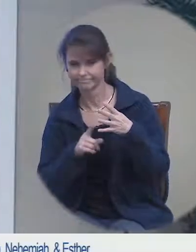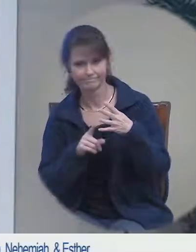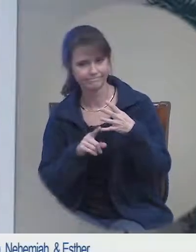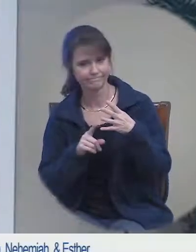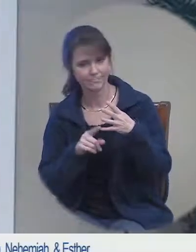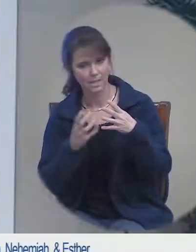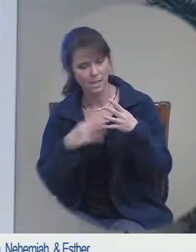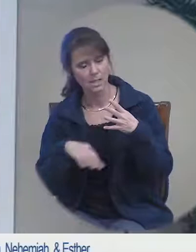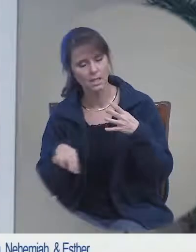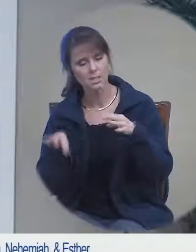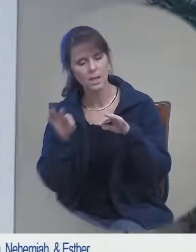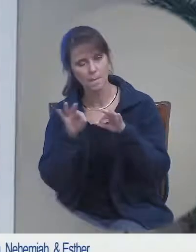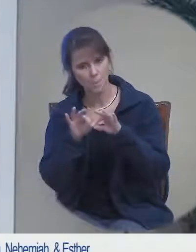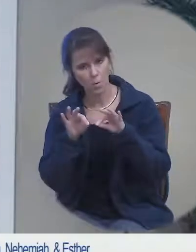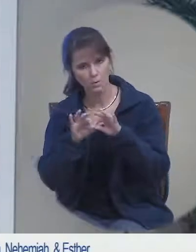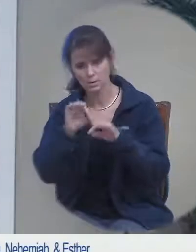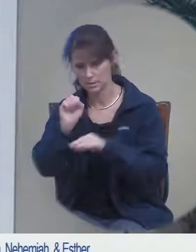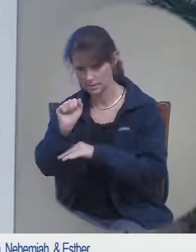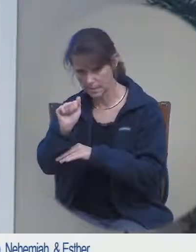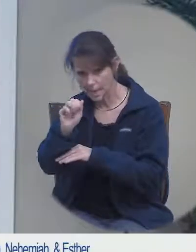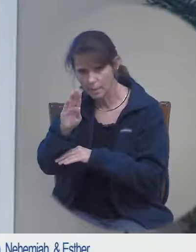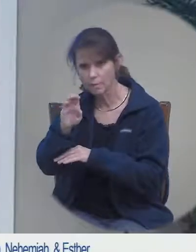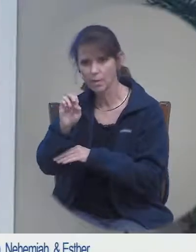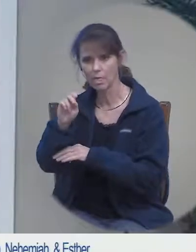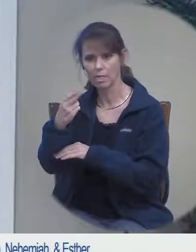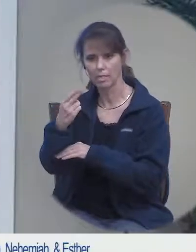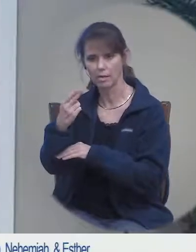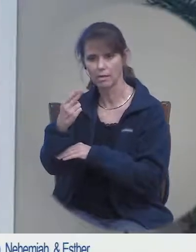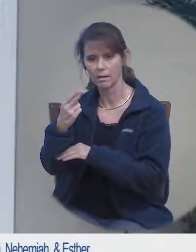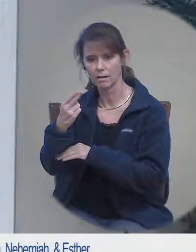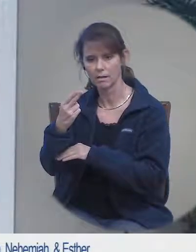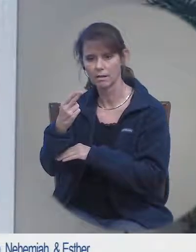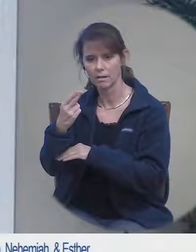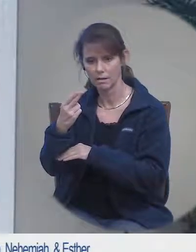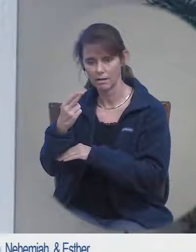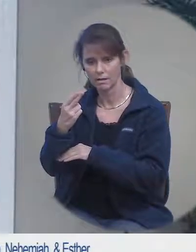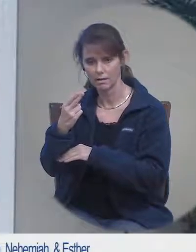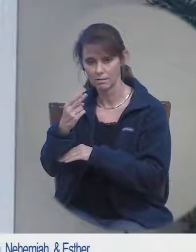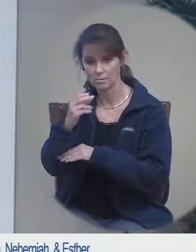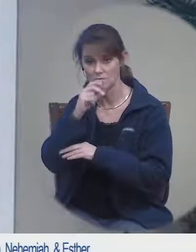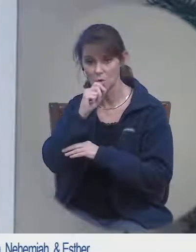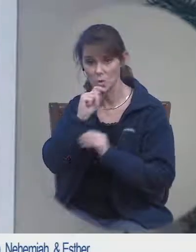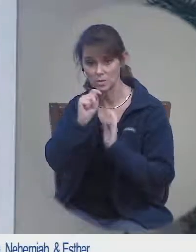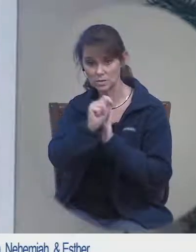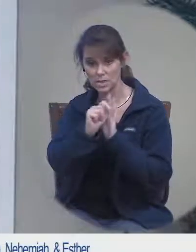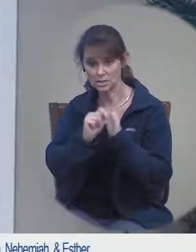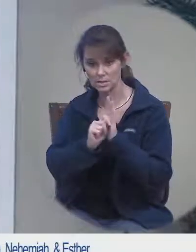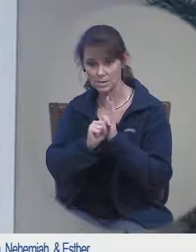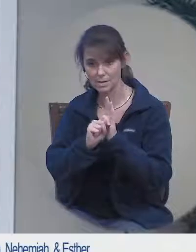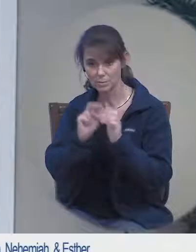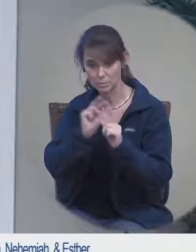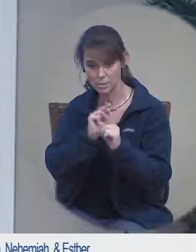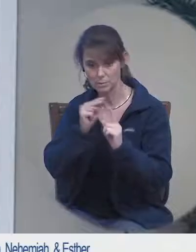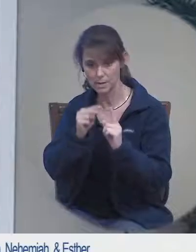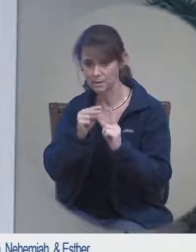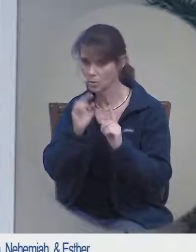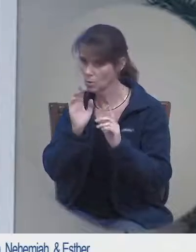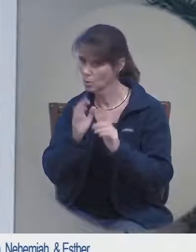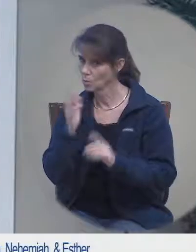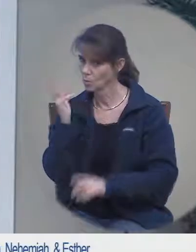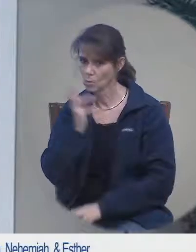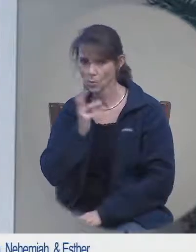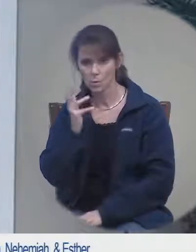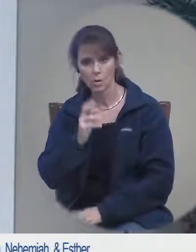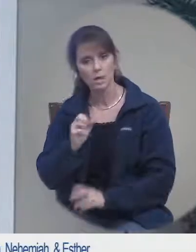understand the importance of the Sabbath, at least from the perspective of the Old Testament writers. Profaning the